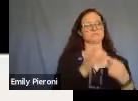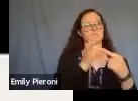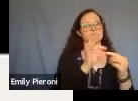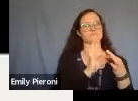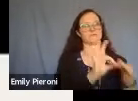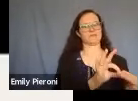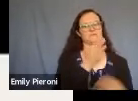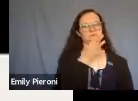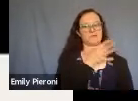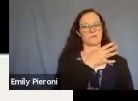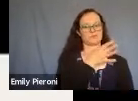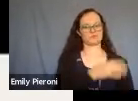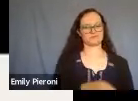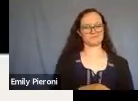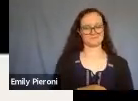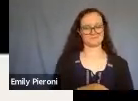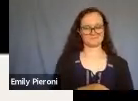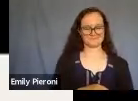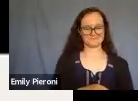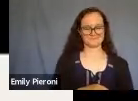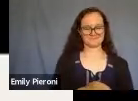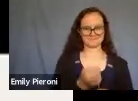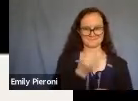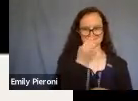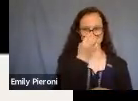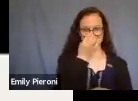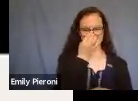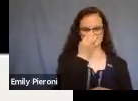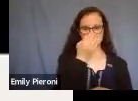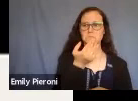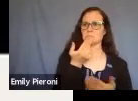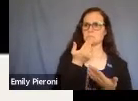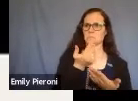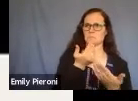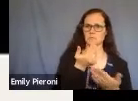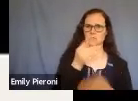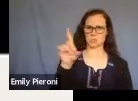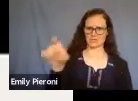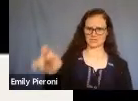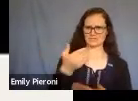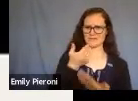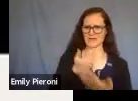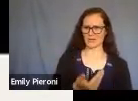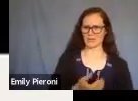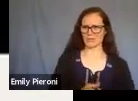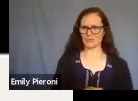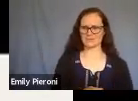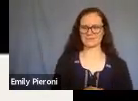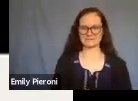I see some other questions too. Yeah, great, thank you.